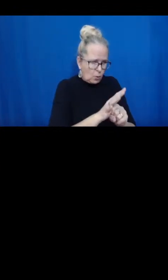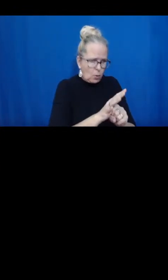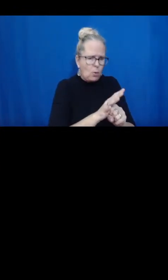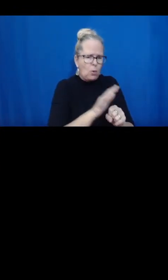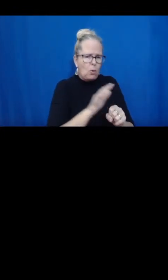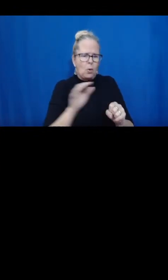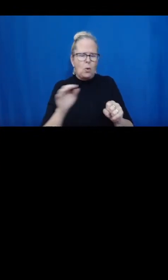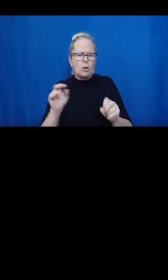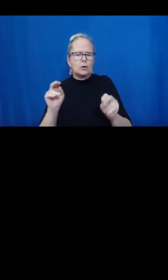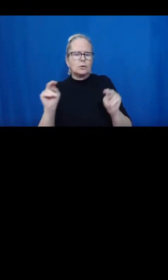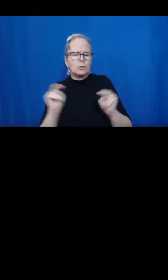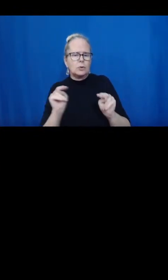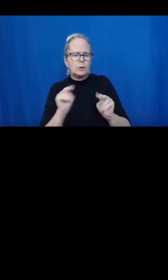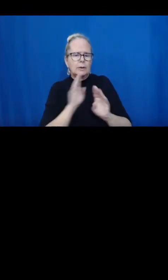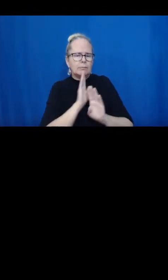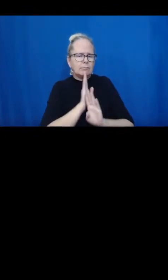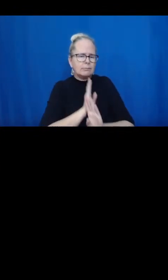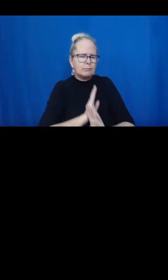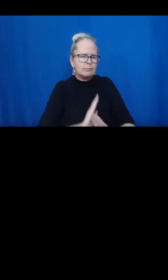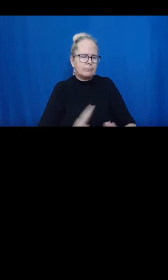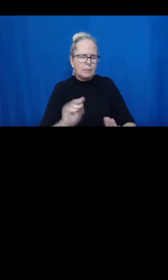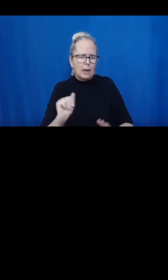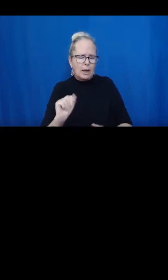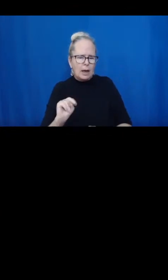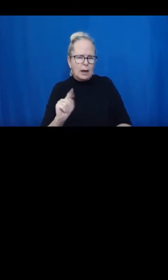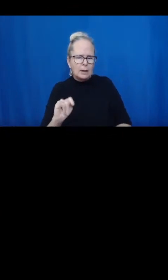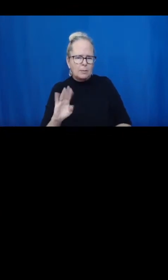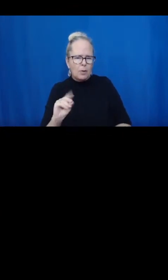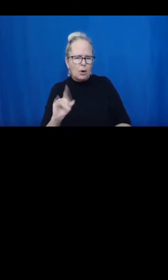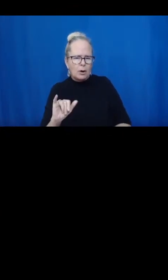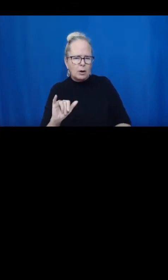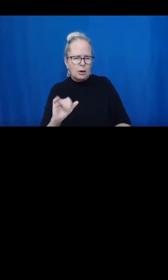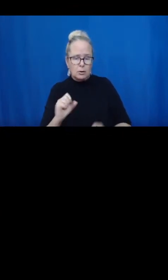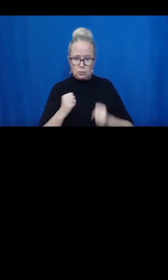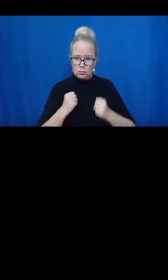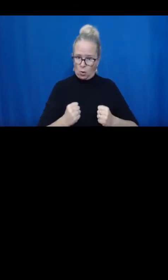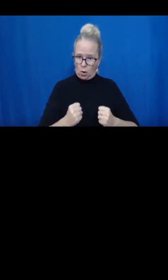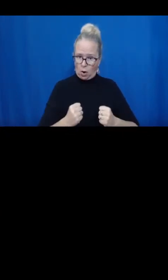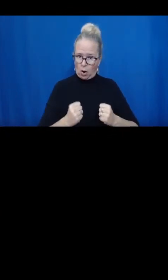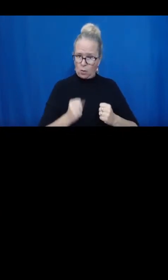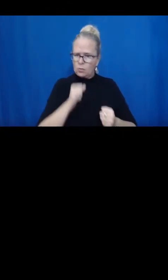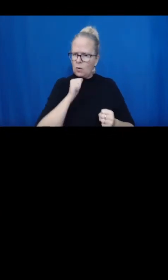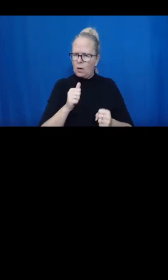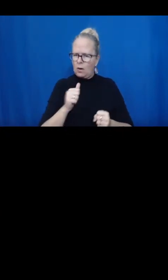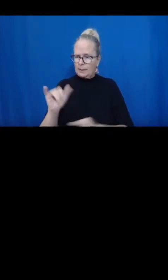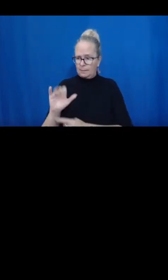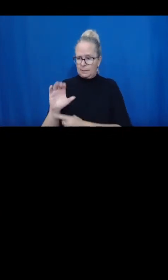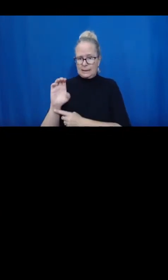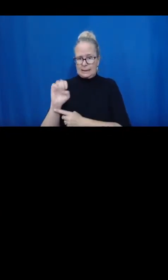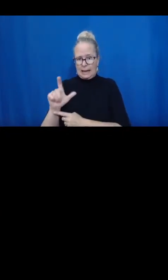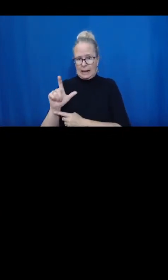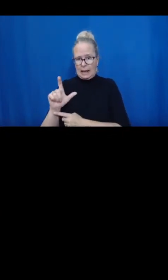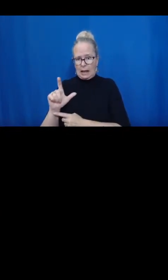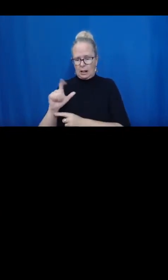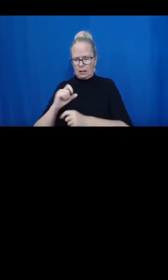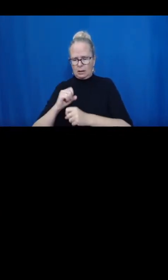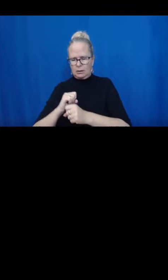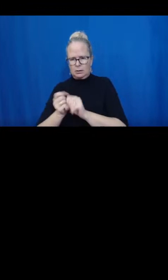So, of course, answers will continue to come, but it's not going to be as easy as just an antibody